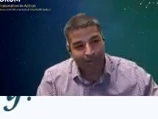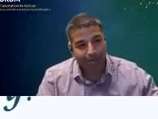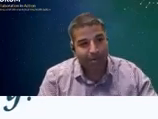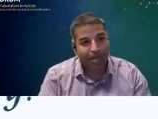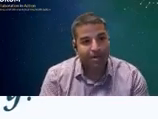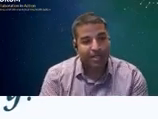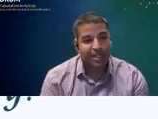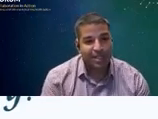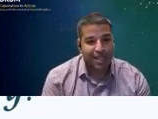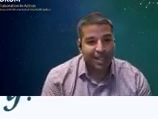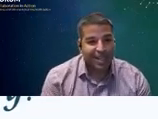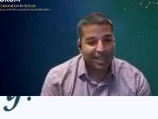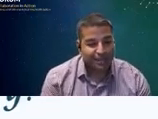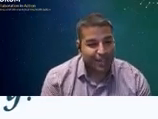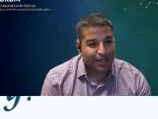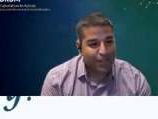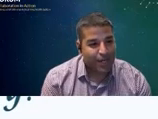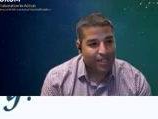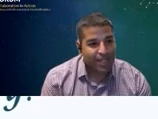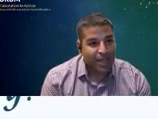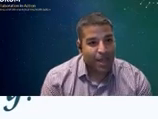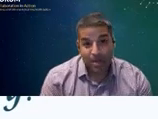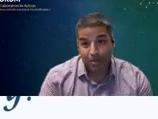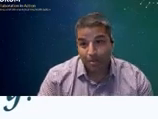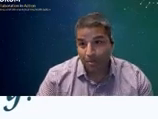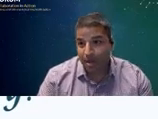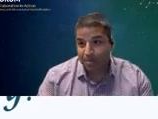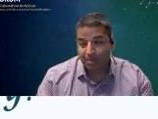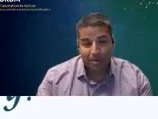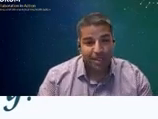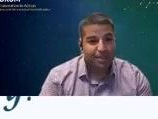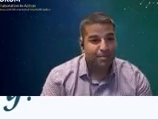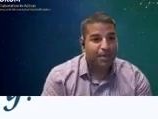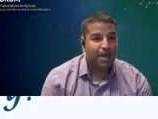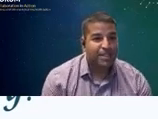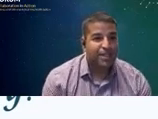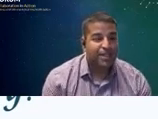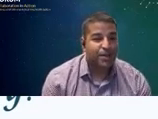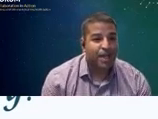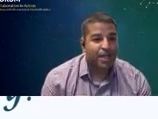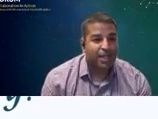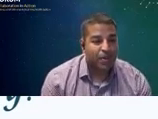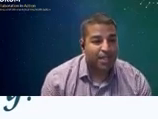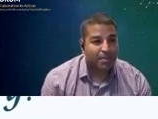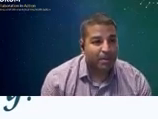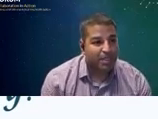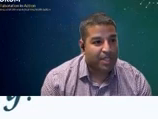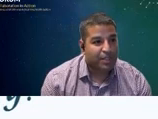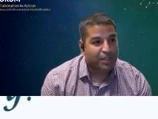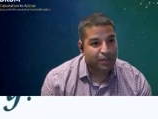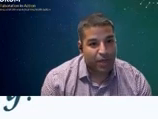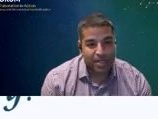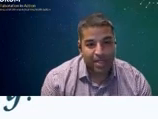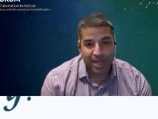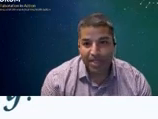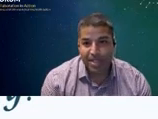and distinct from the 3D printing in contrast, but pretty, pretty massive. And so, you know, we think about the